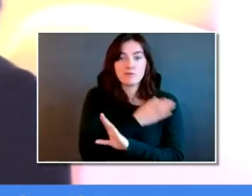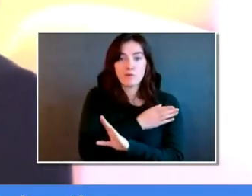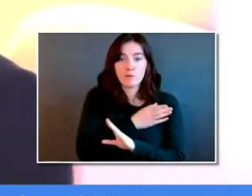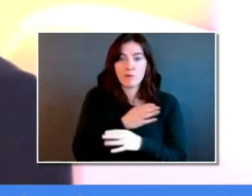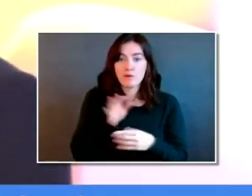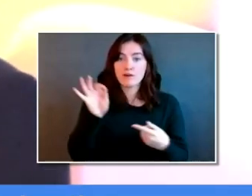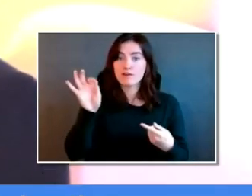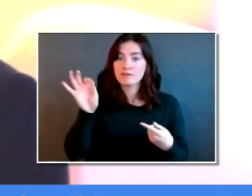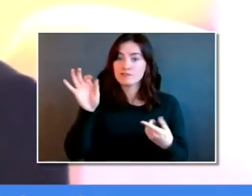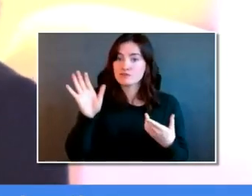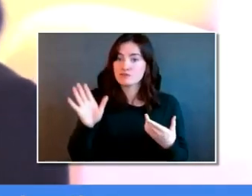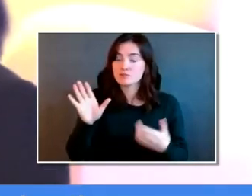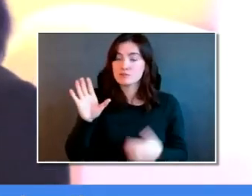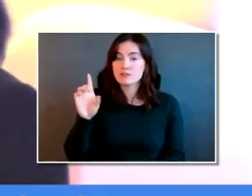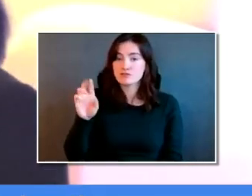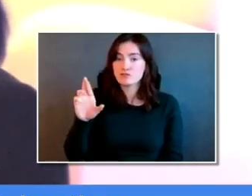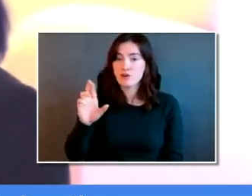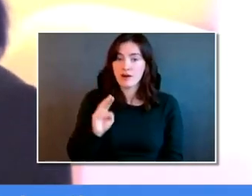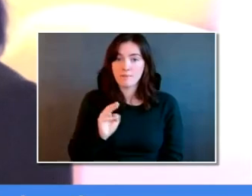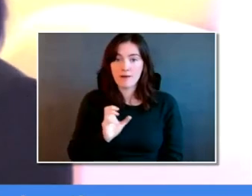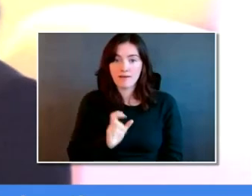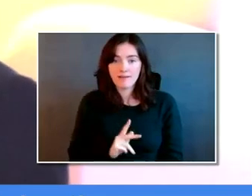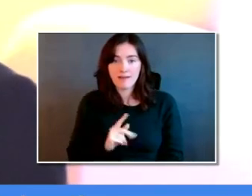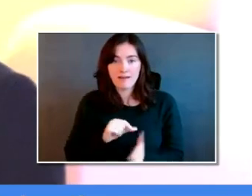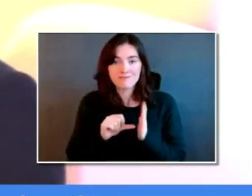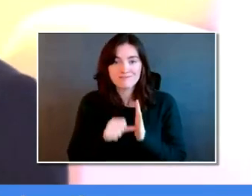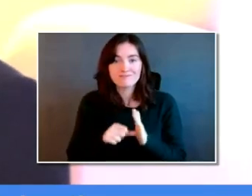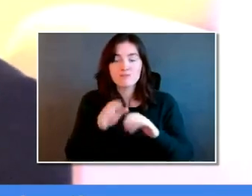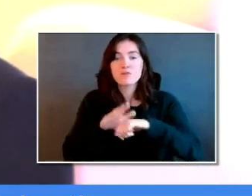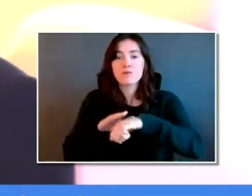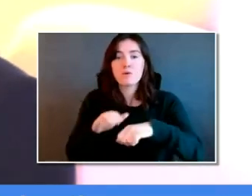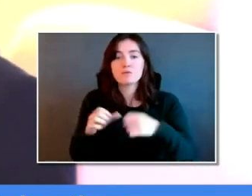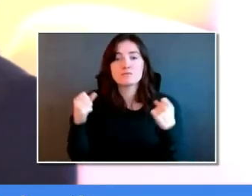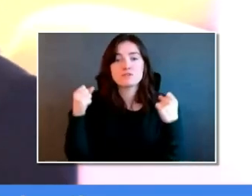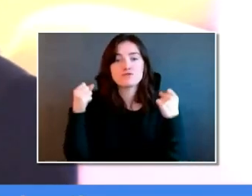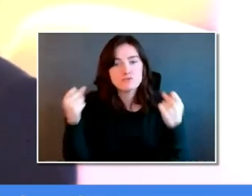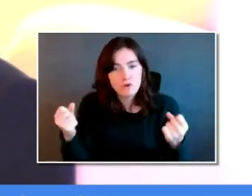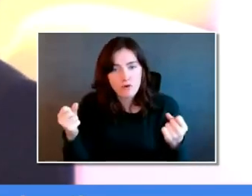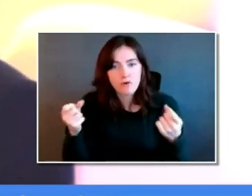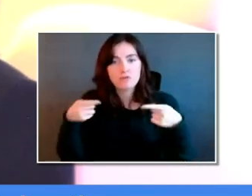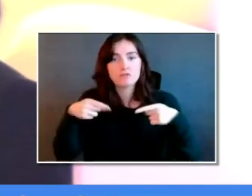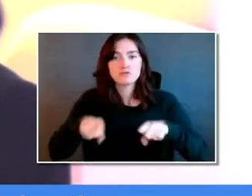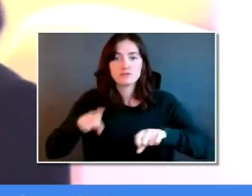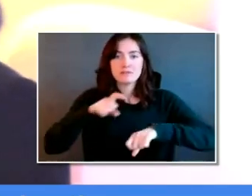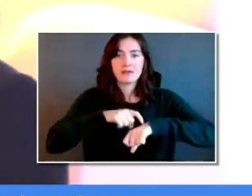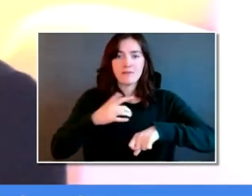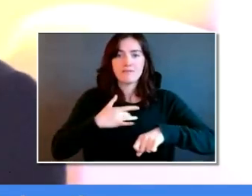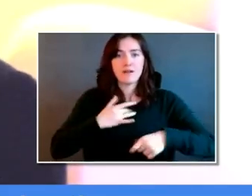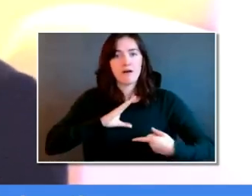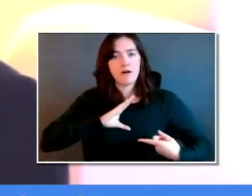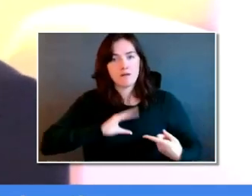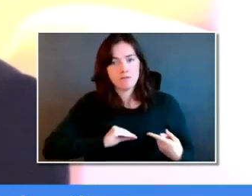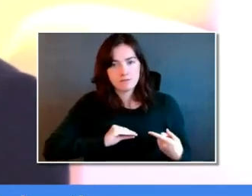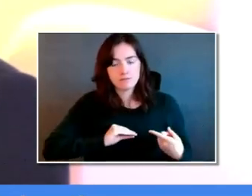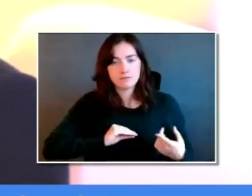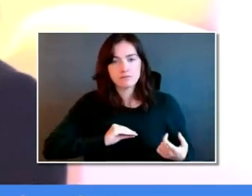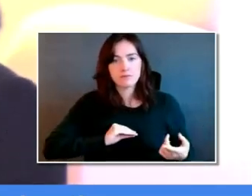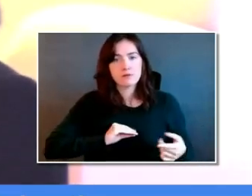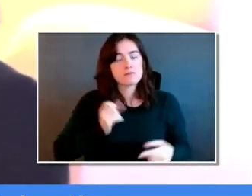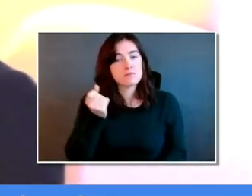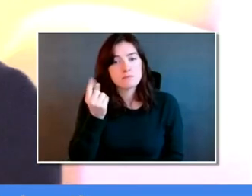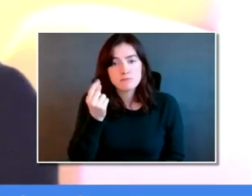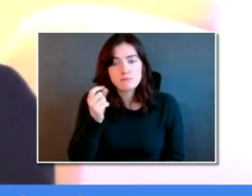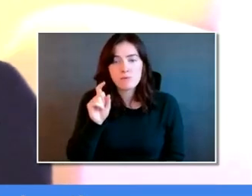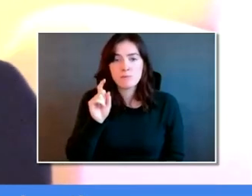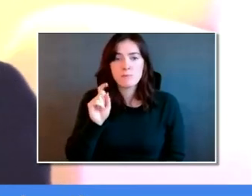King reiterated the call to be strong even in times of despair. He said, "We must accept